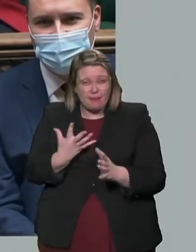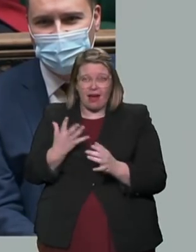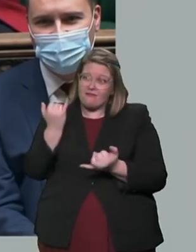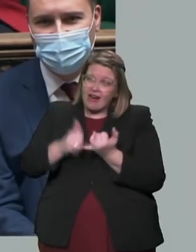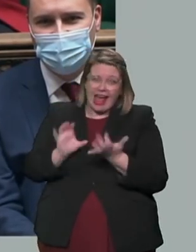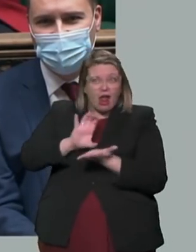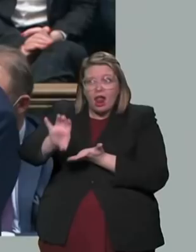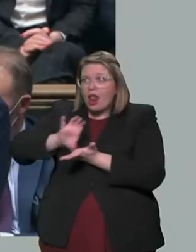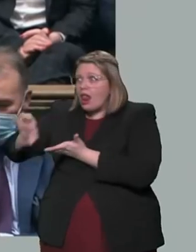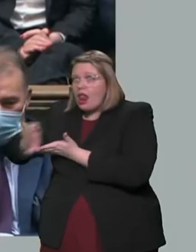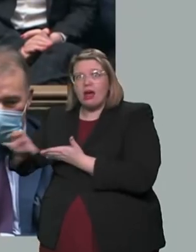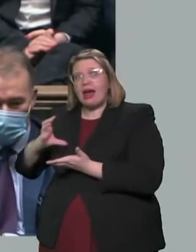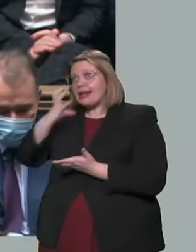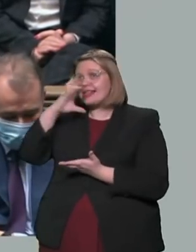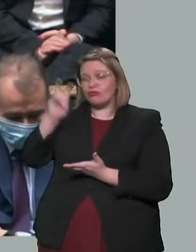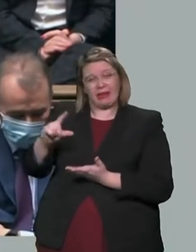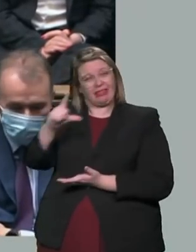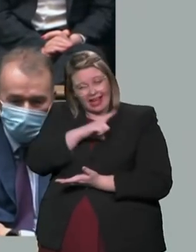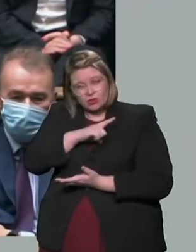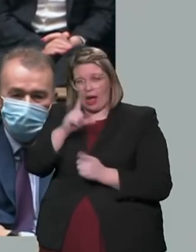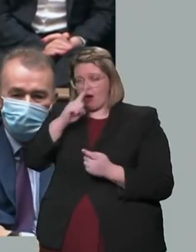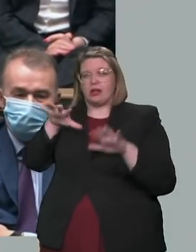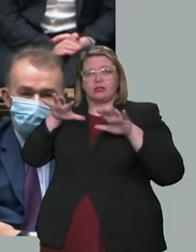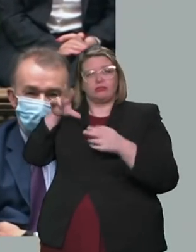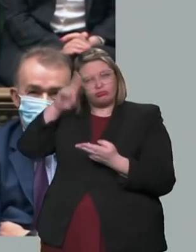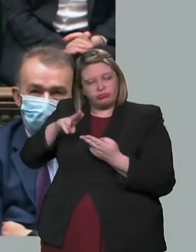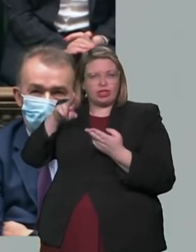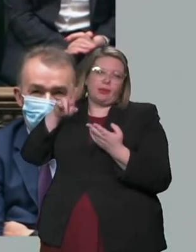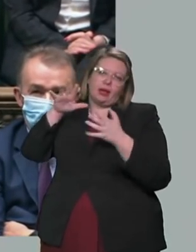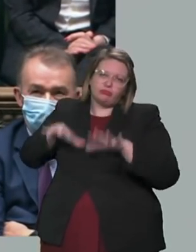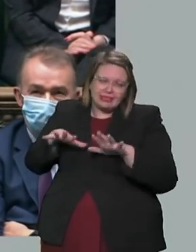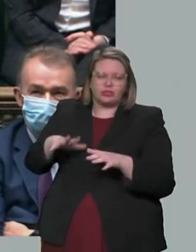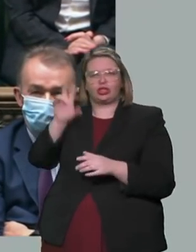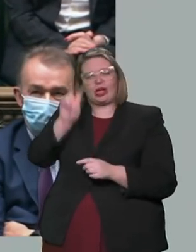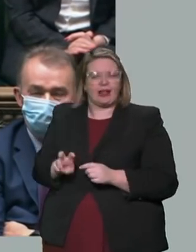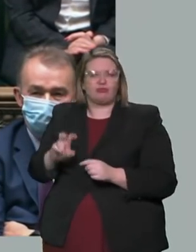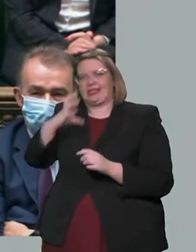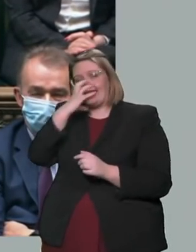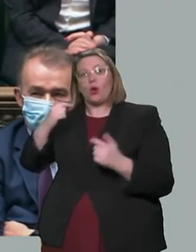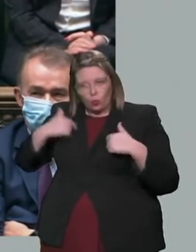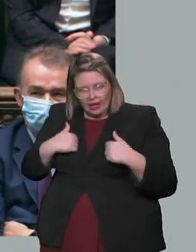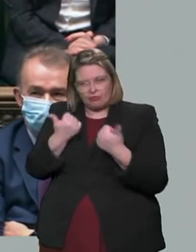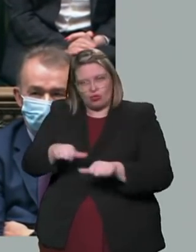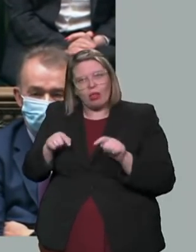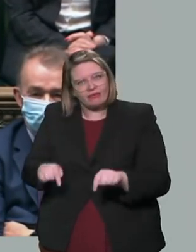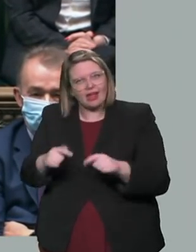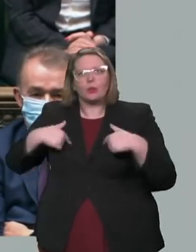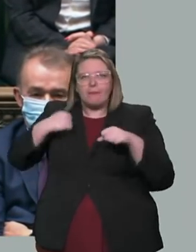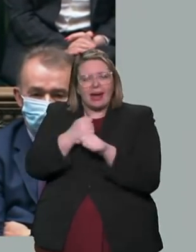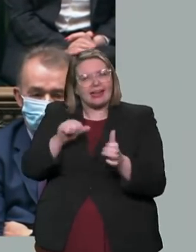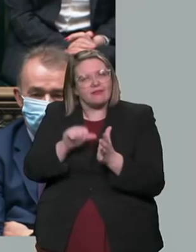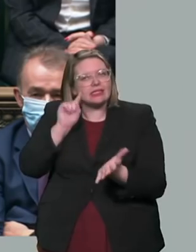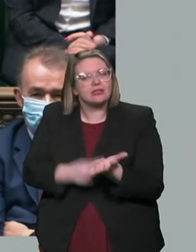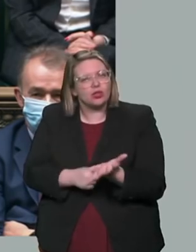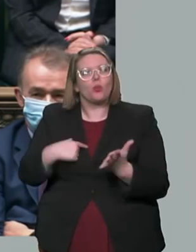that reduced our ability to have cheaper, cleaner energy, Mr. Speaker. We are rectifying that. We're taking the tough decisions that